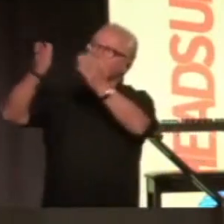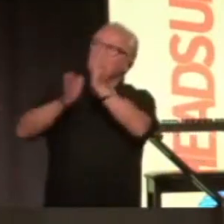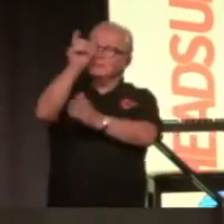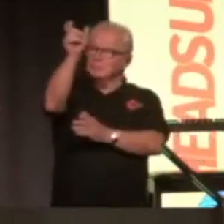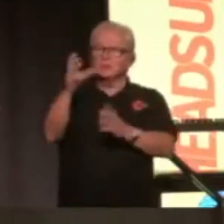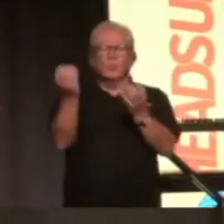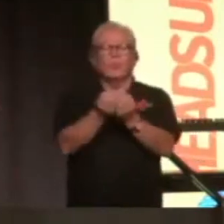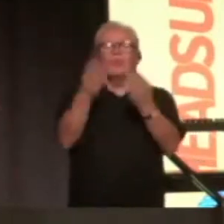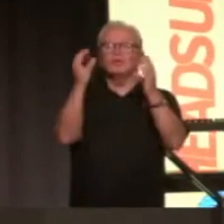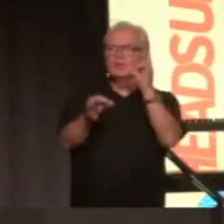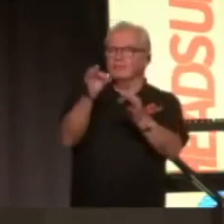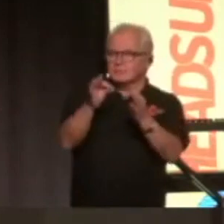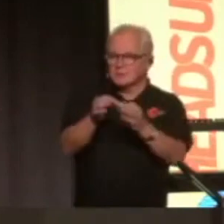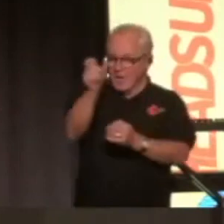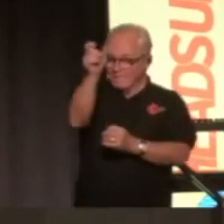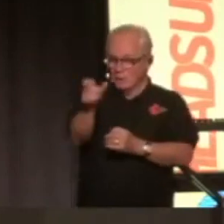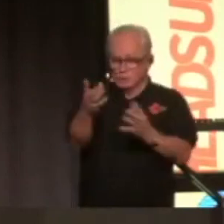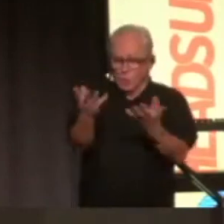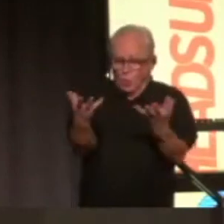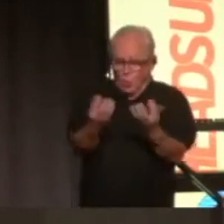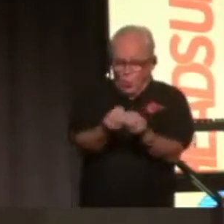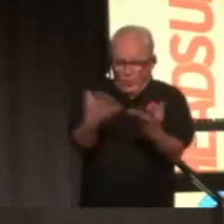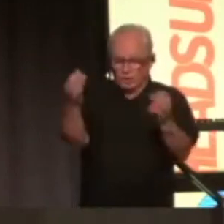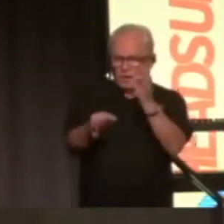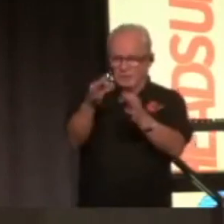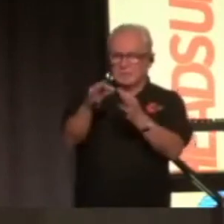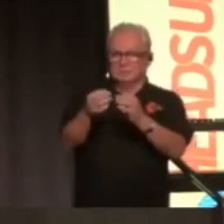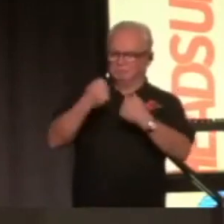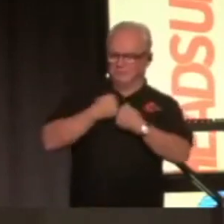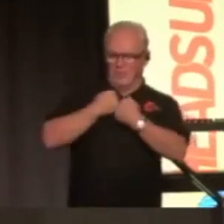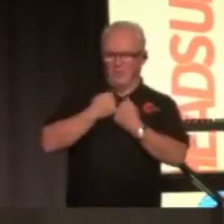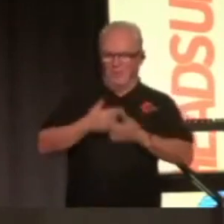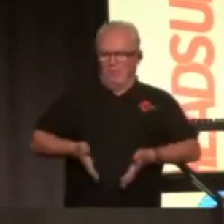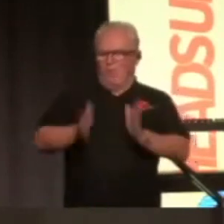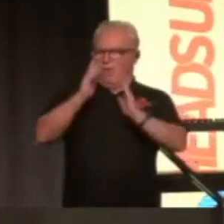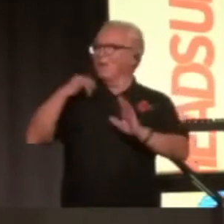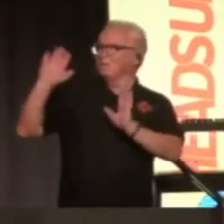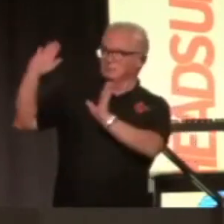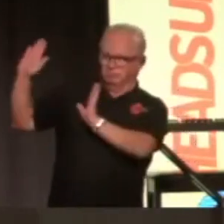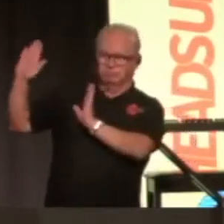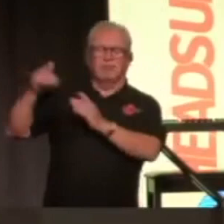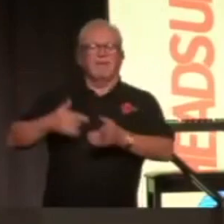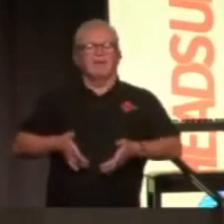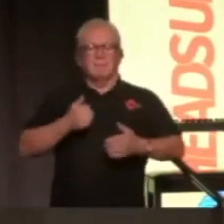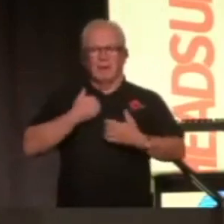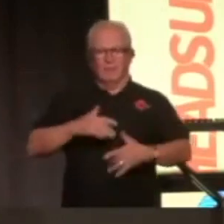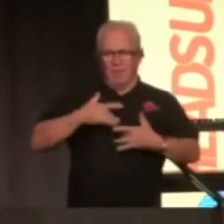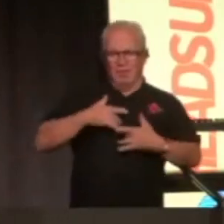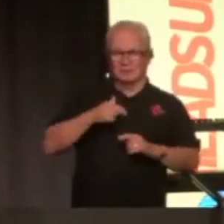we're going to talk about that now. Is a person without government. A person who moves according to their feelings is exempt from God's